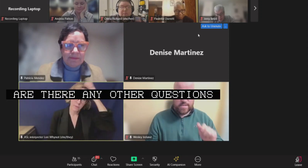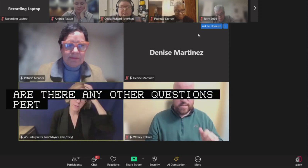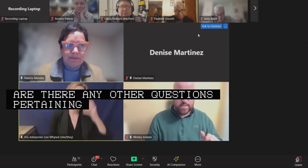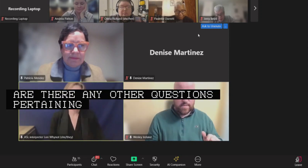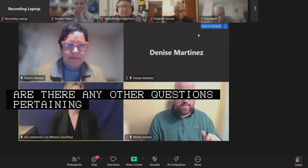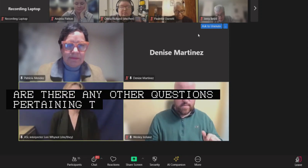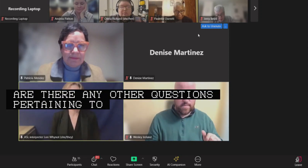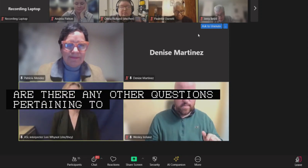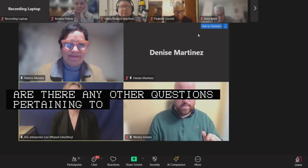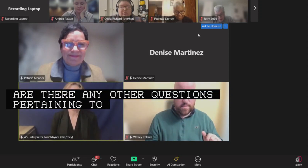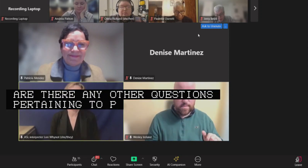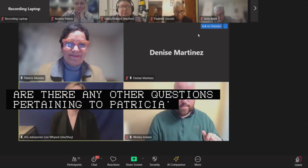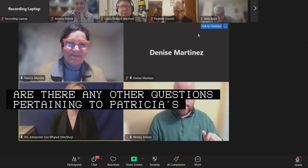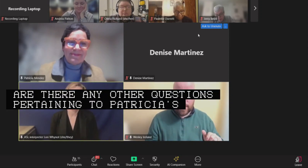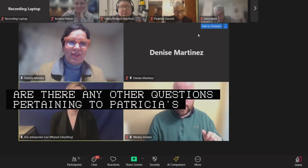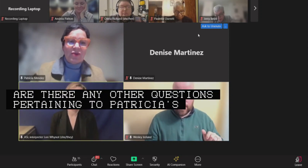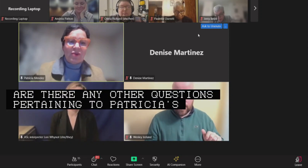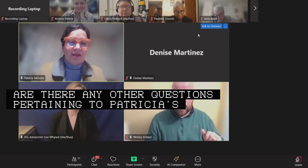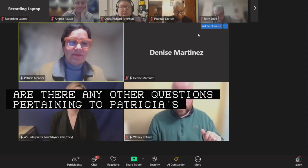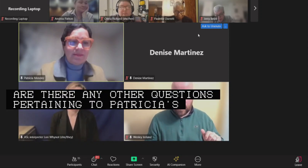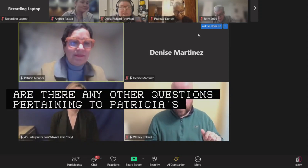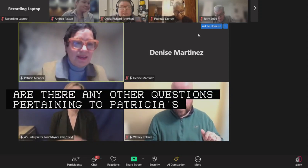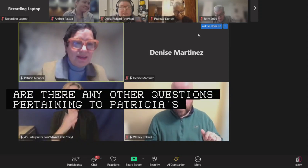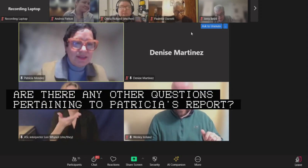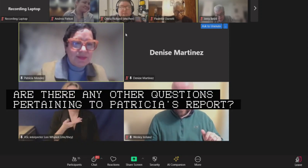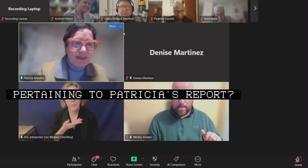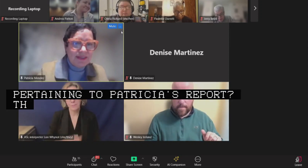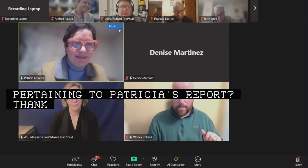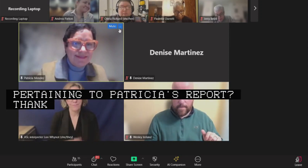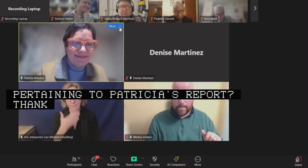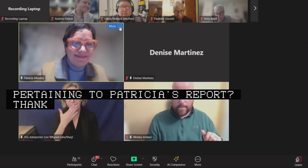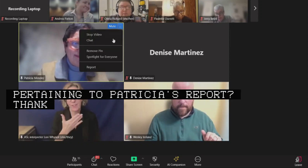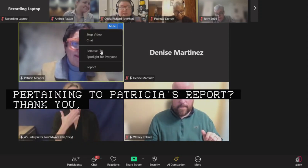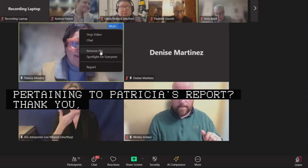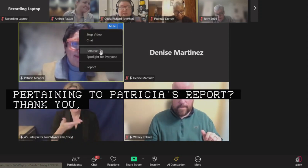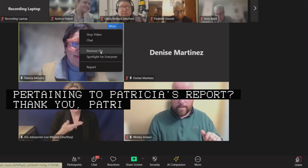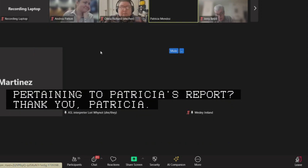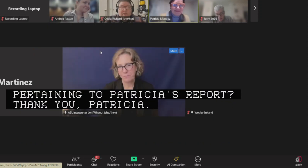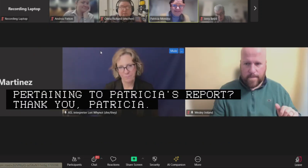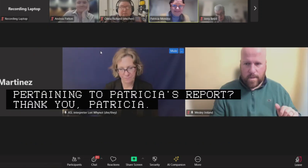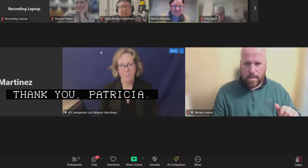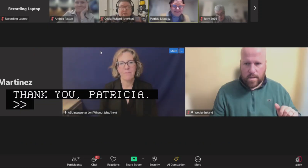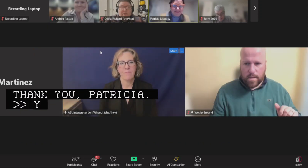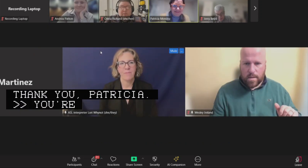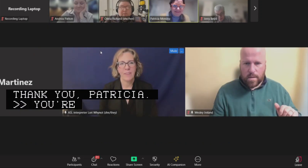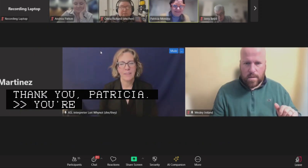Okay, thank you, Patricia. You're welcome. Thank you so much.